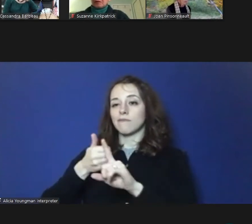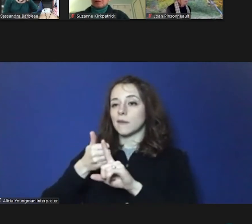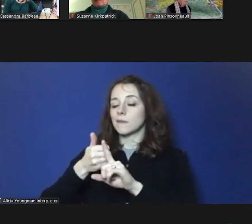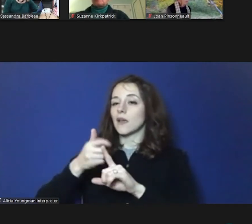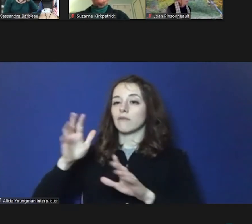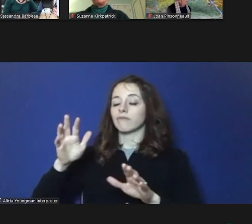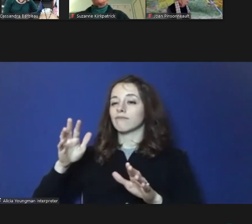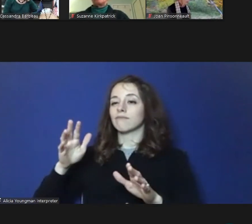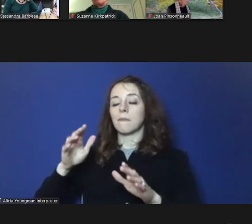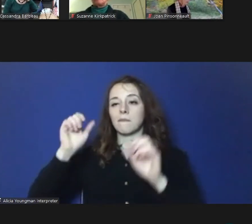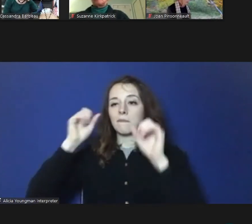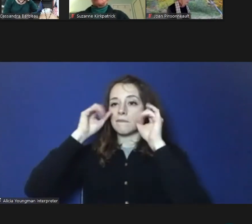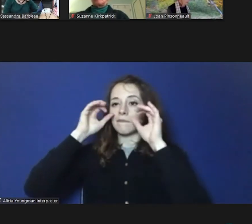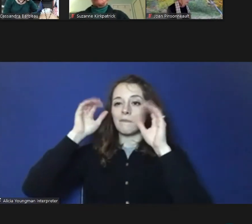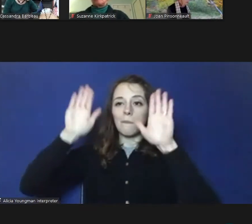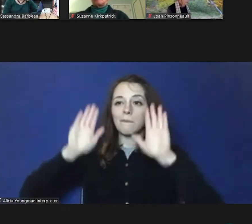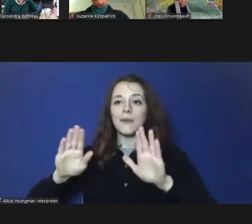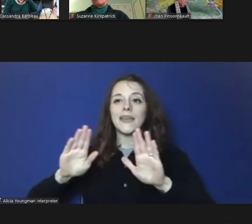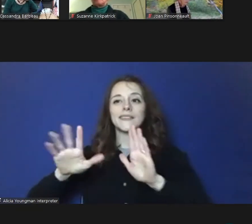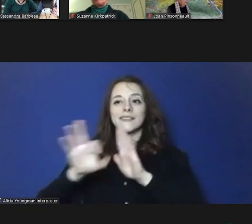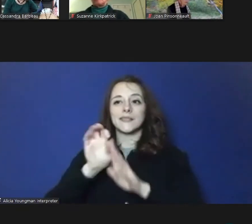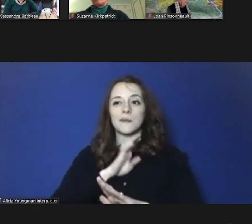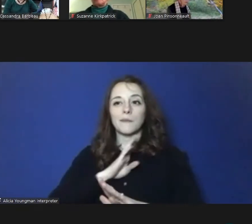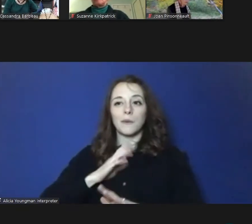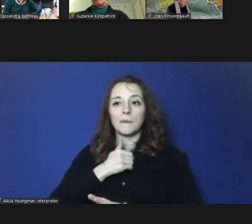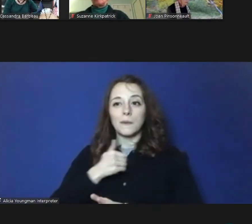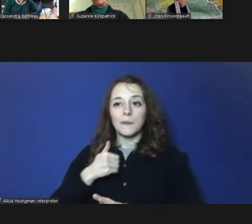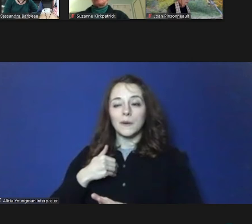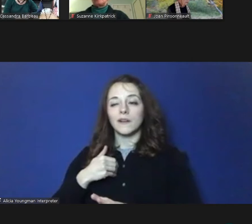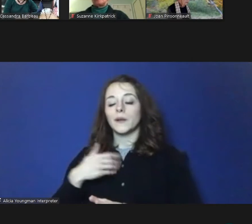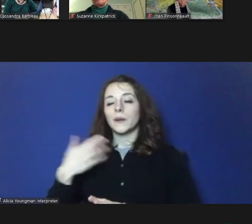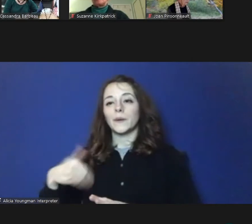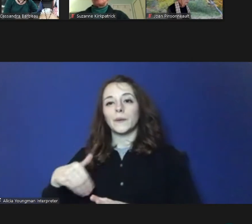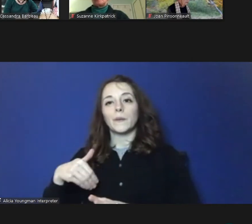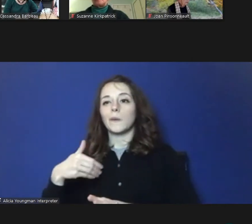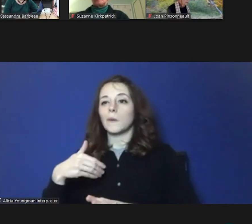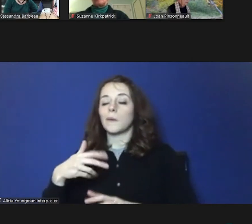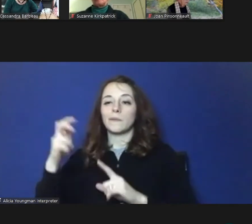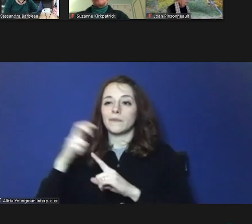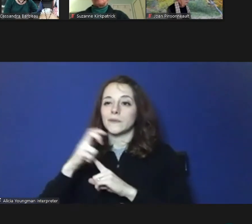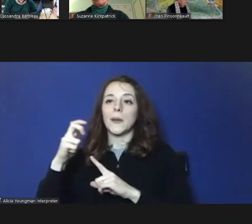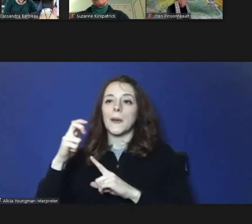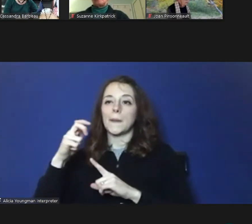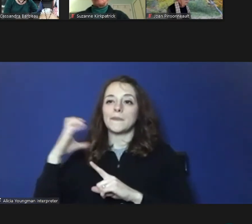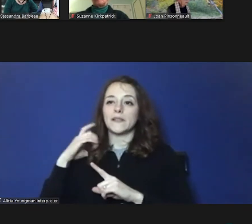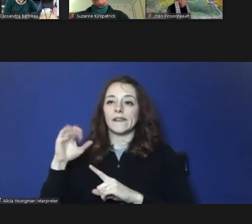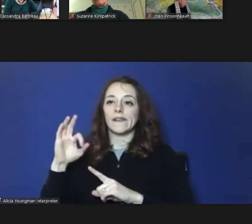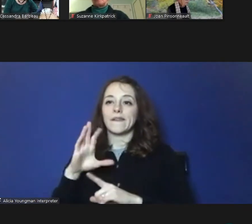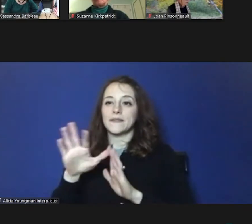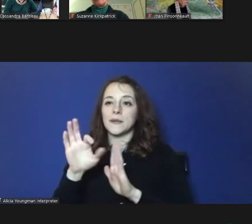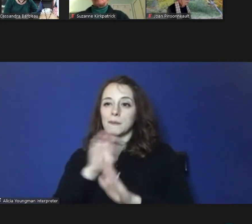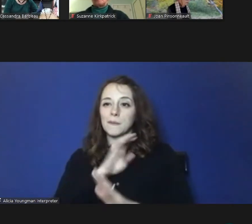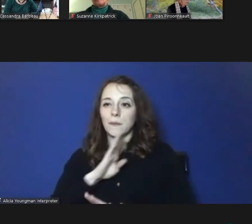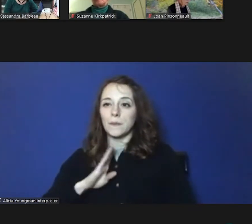select board member and an even more exemplary chair of the select board, and he is very